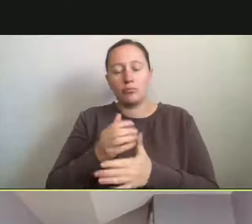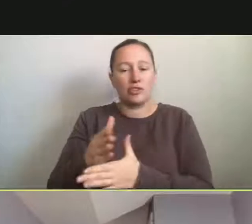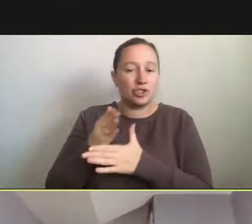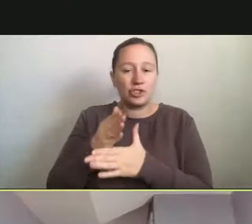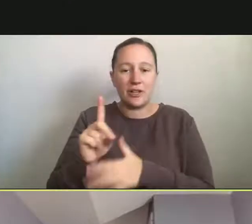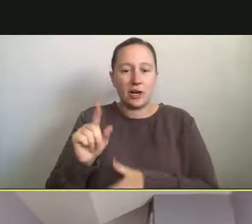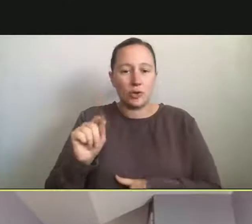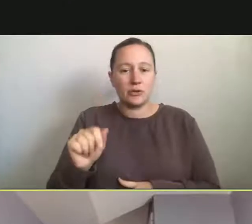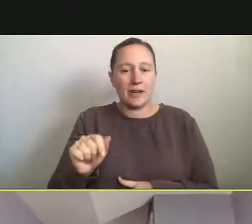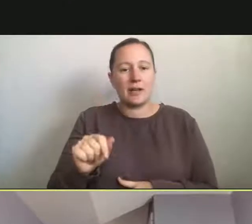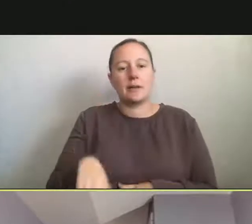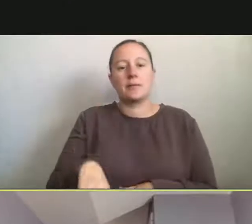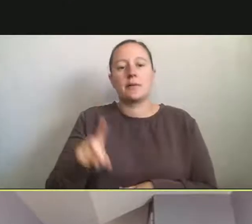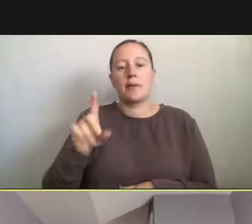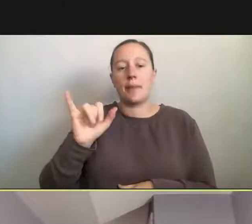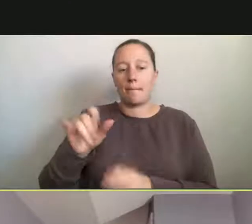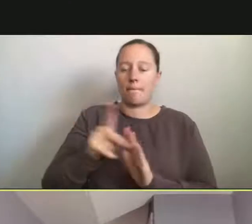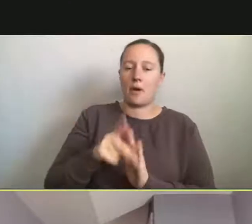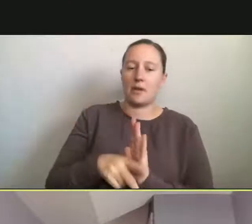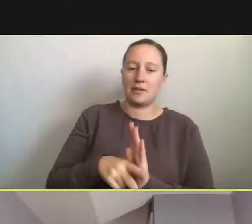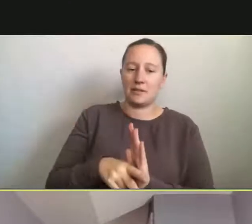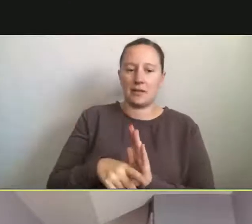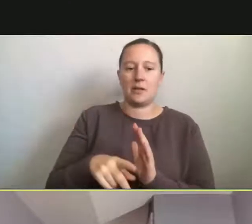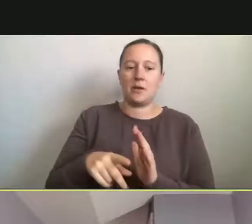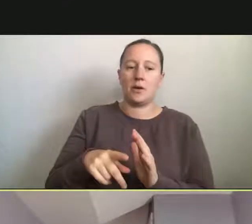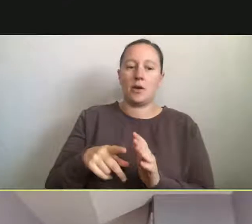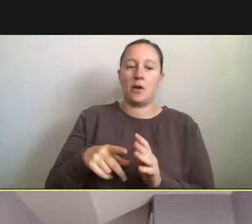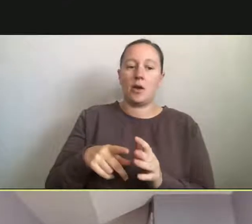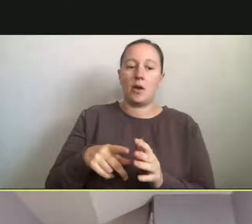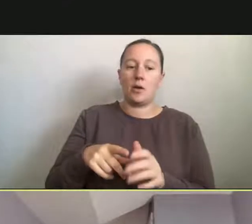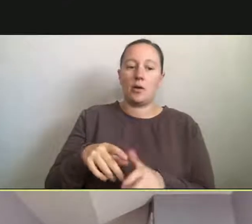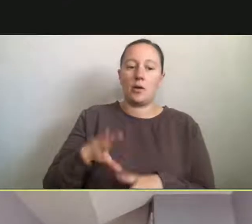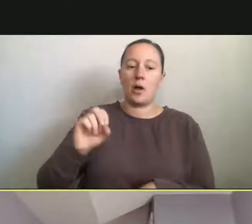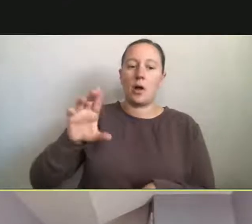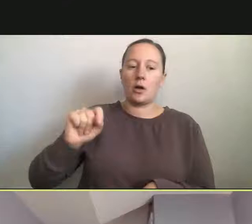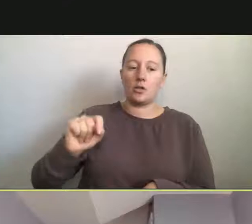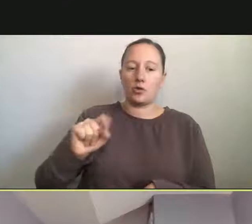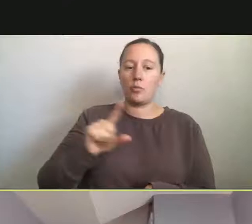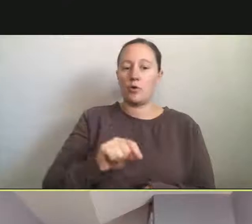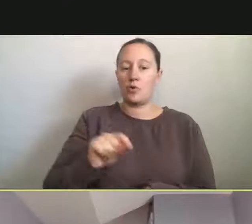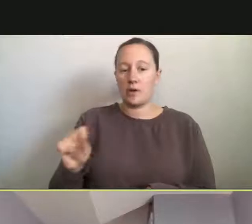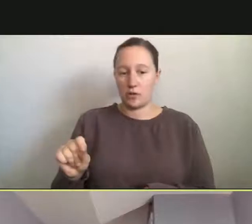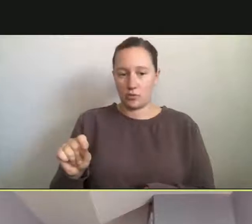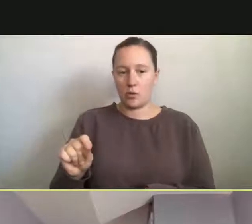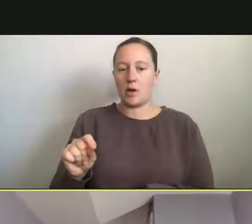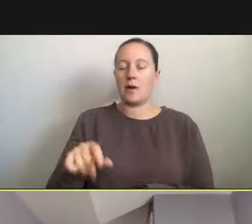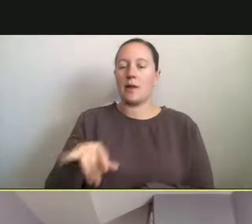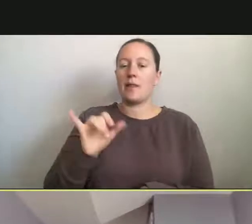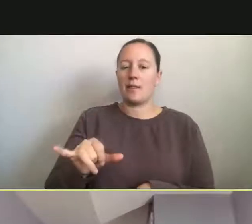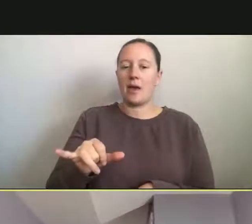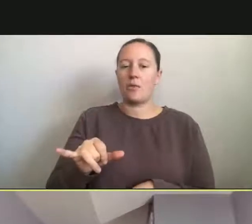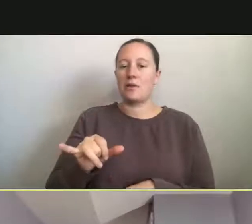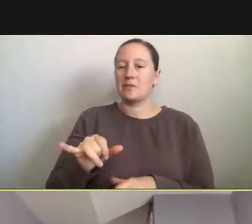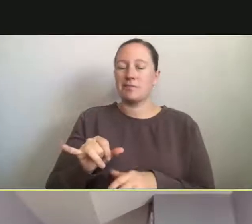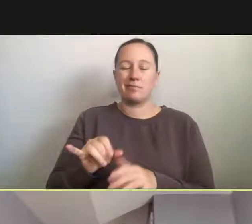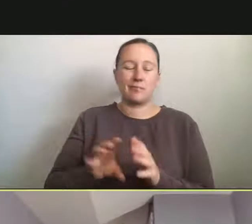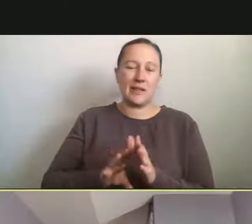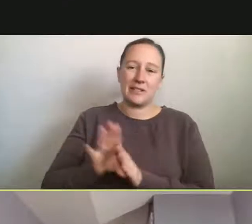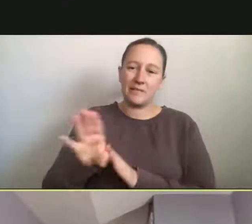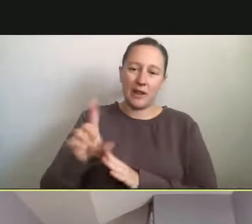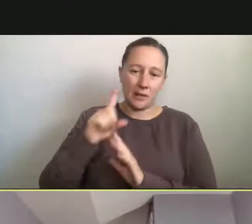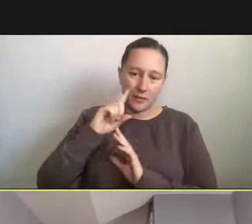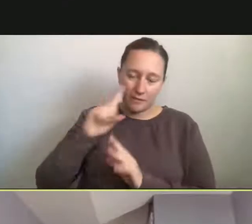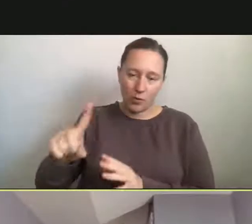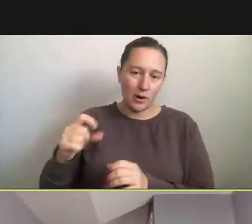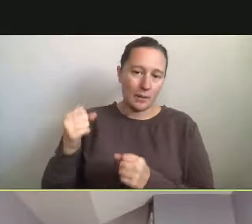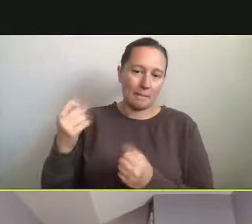management and sharing policy that NIH published in October 2020 was in development for many years and